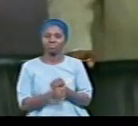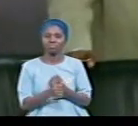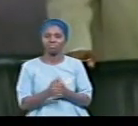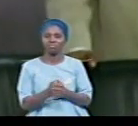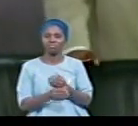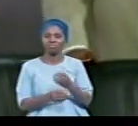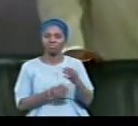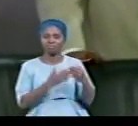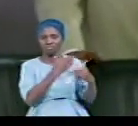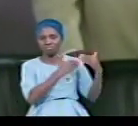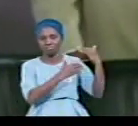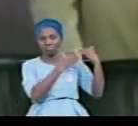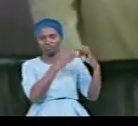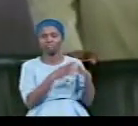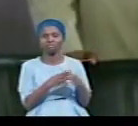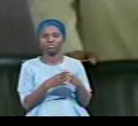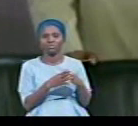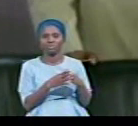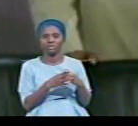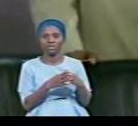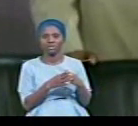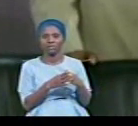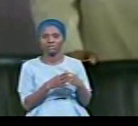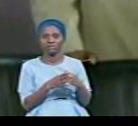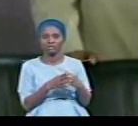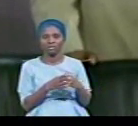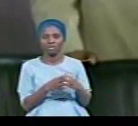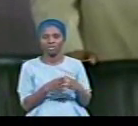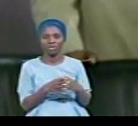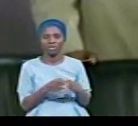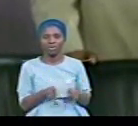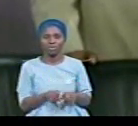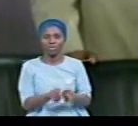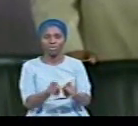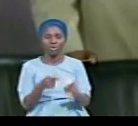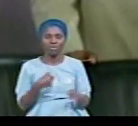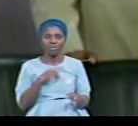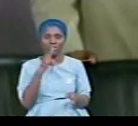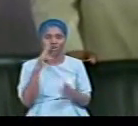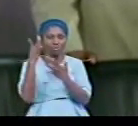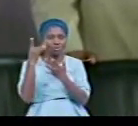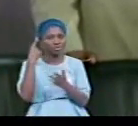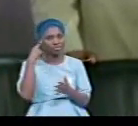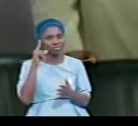wherein we are waiting for the imminent coming of the Lord Jesus Christ.